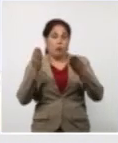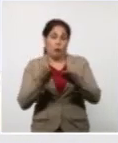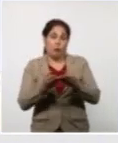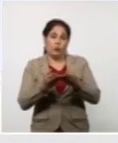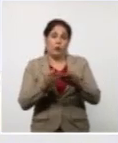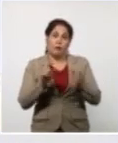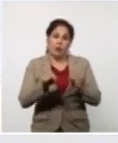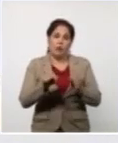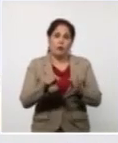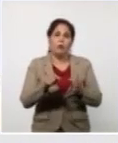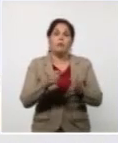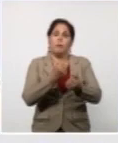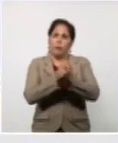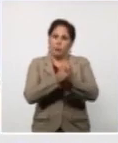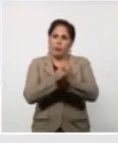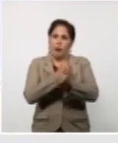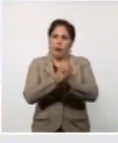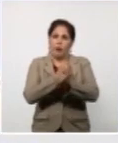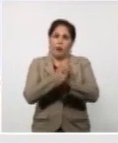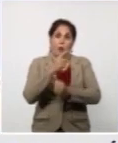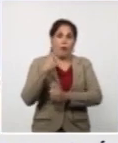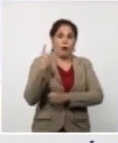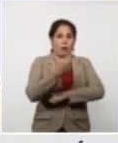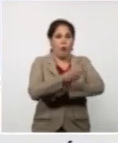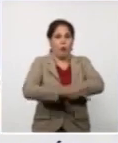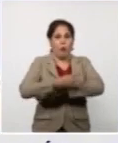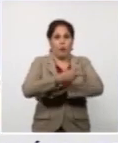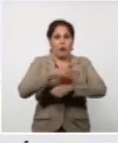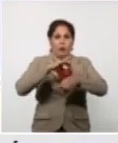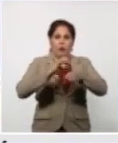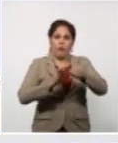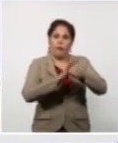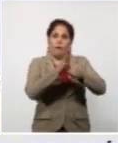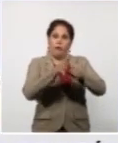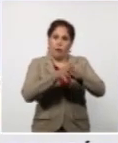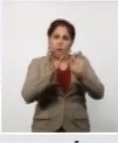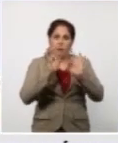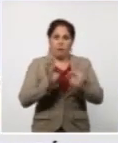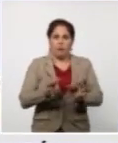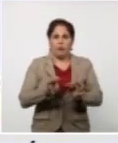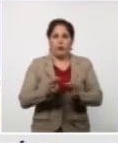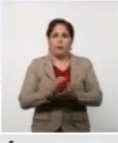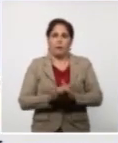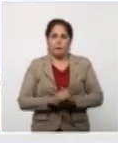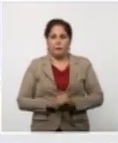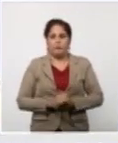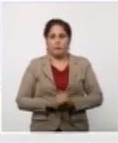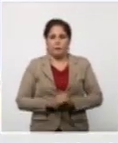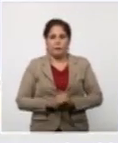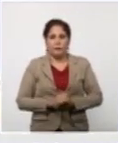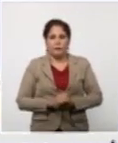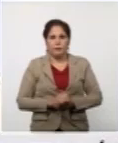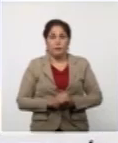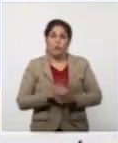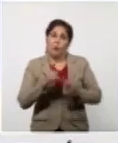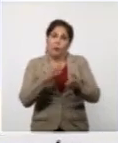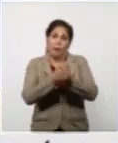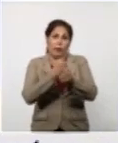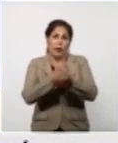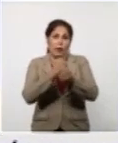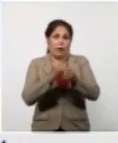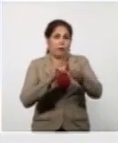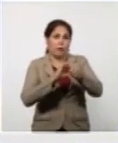however, we see that the numbers do not decrease, and that really represents a